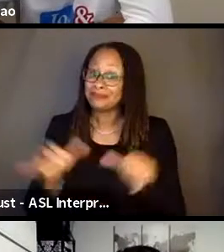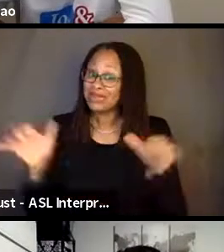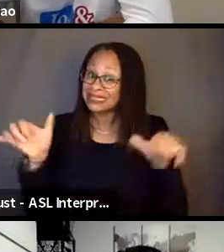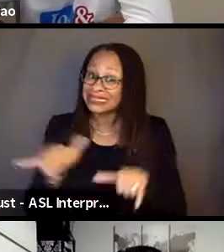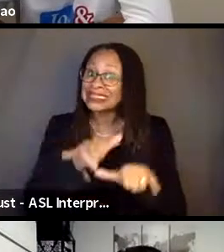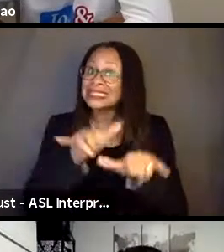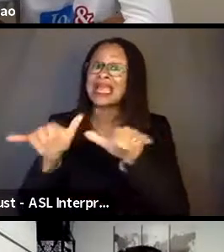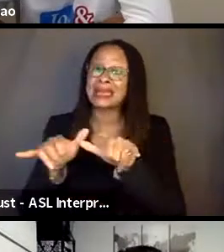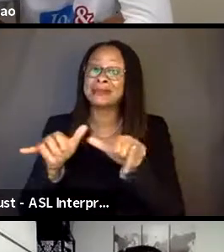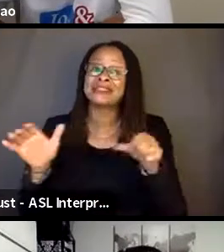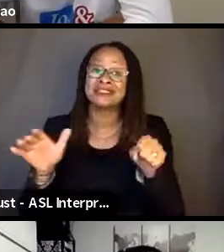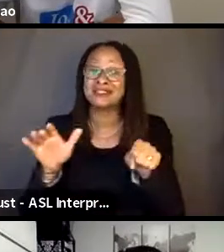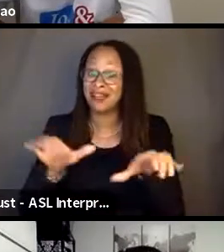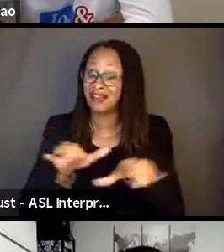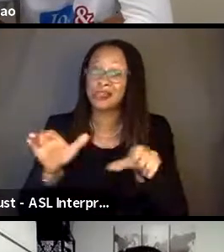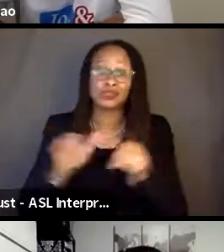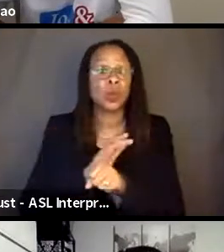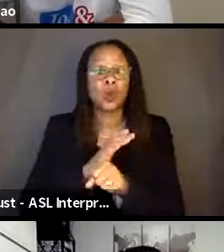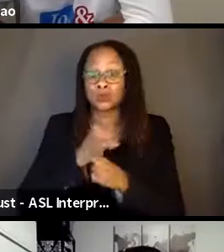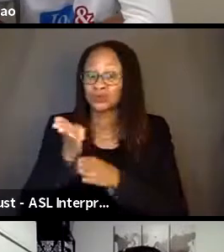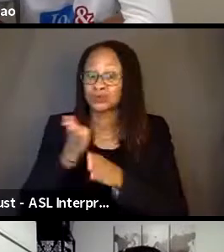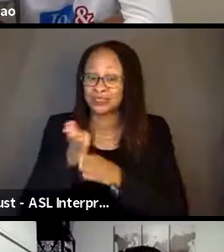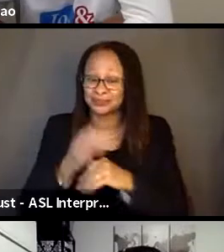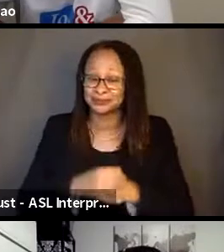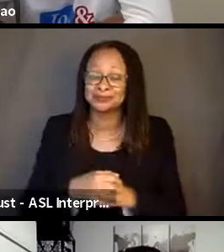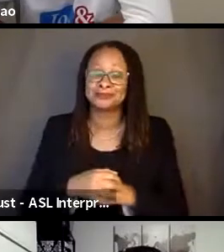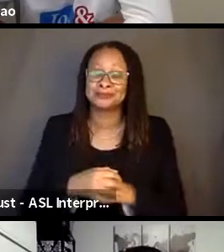his entire career.